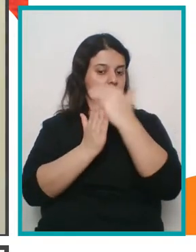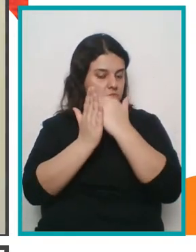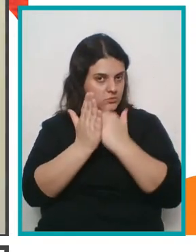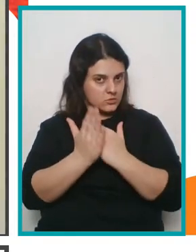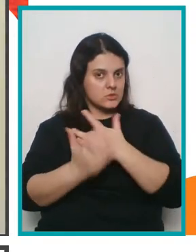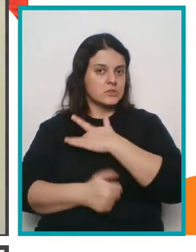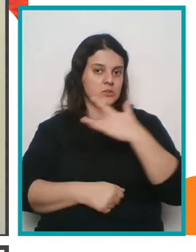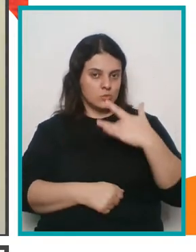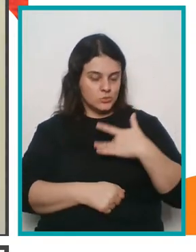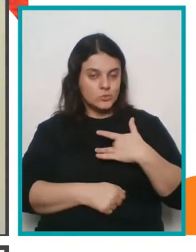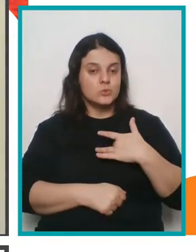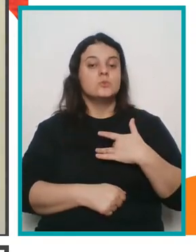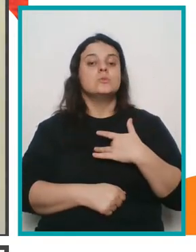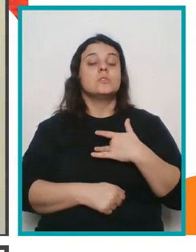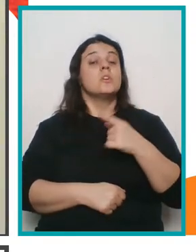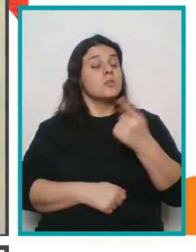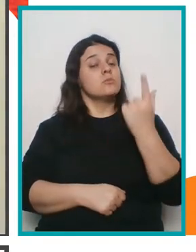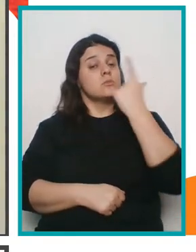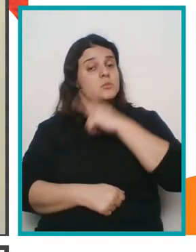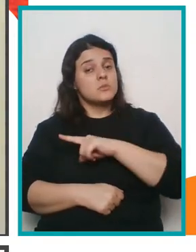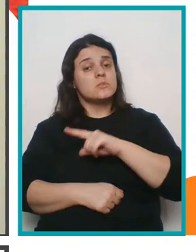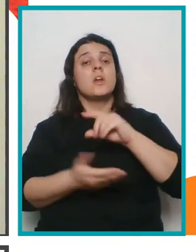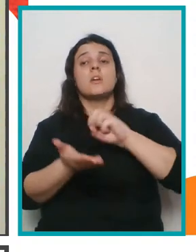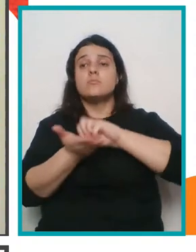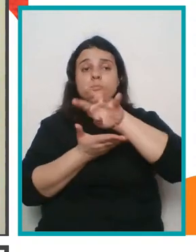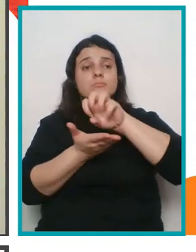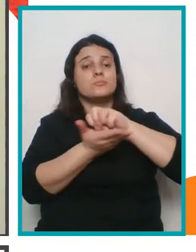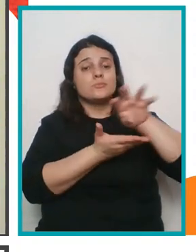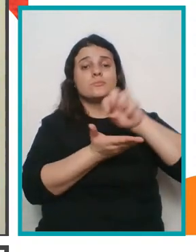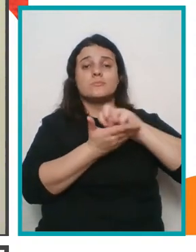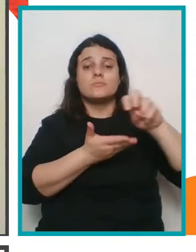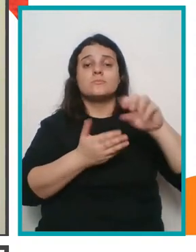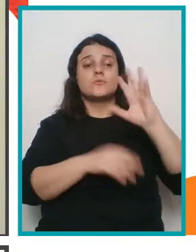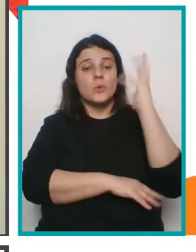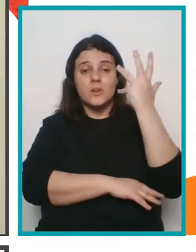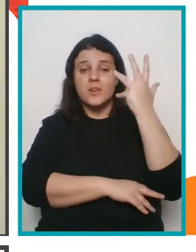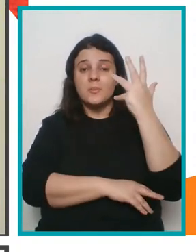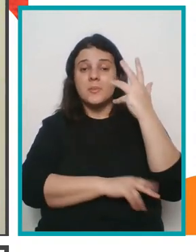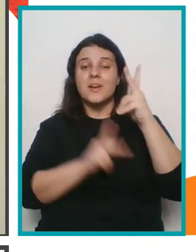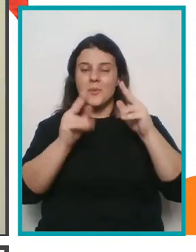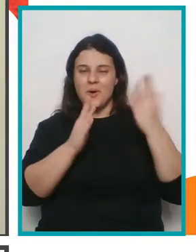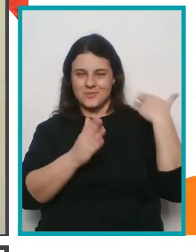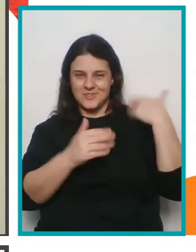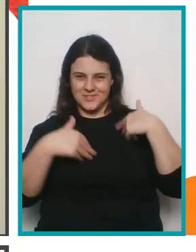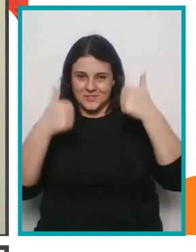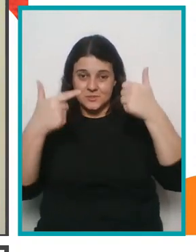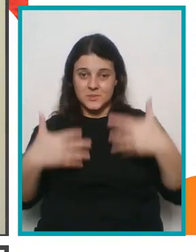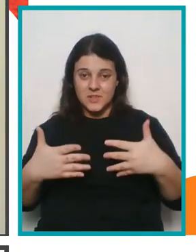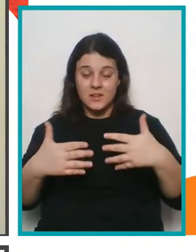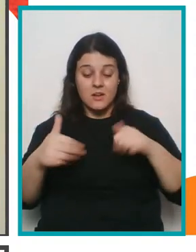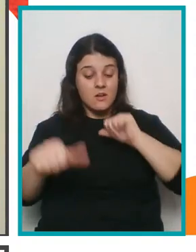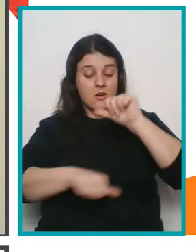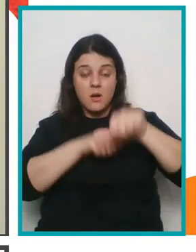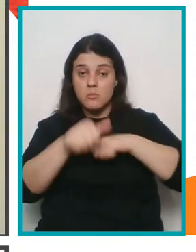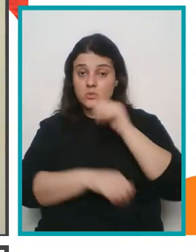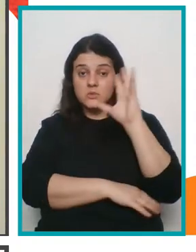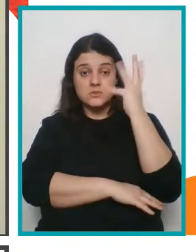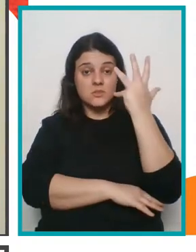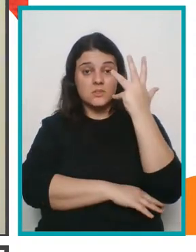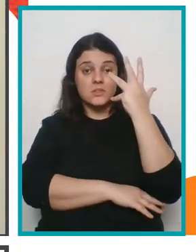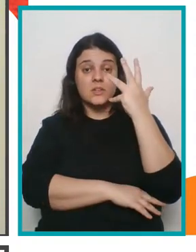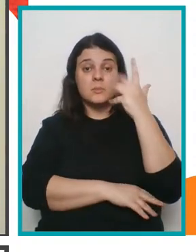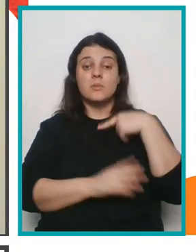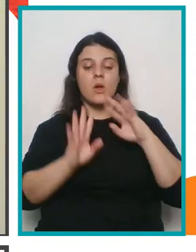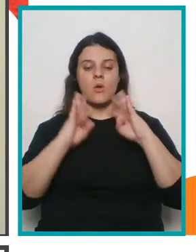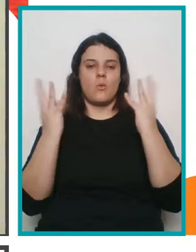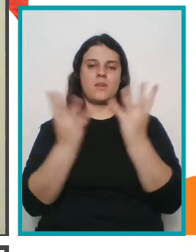It isn't in lockdown. So it wasn't for us to continue telling people that we are in a climate